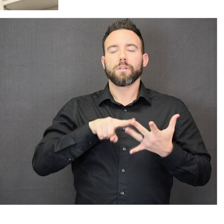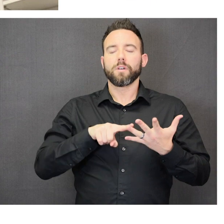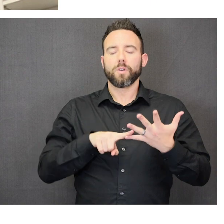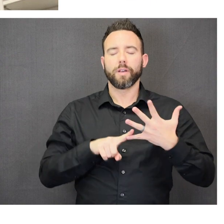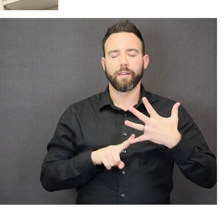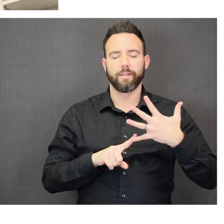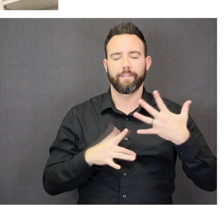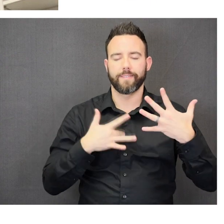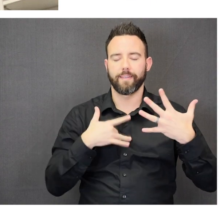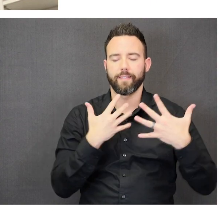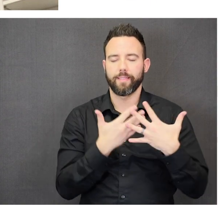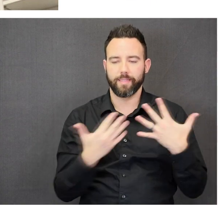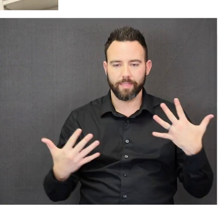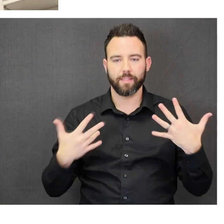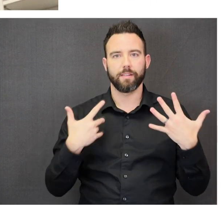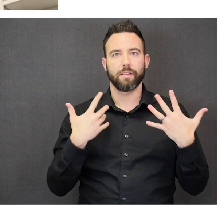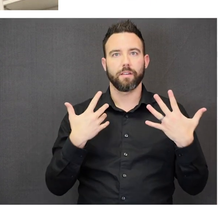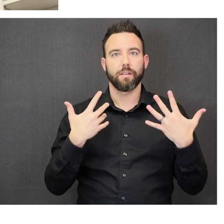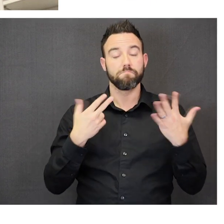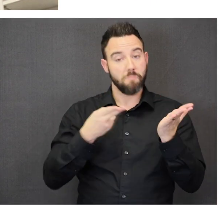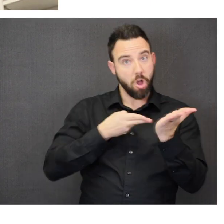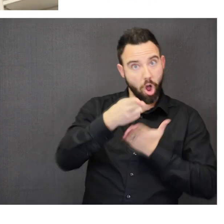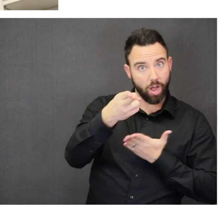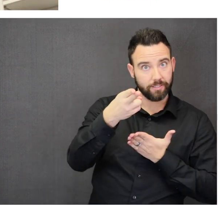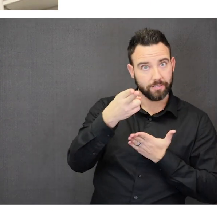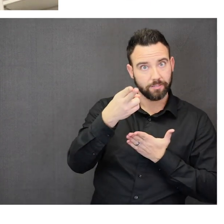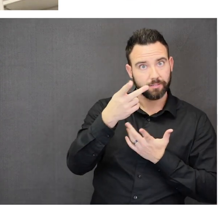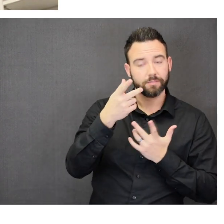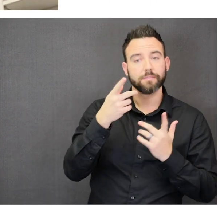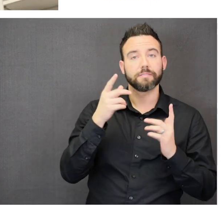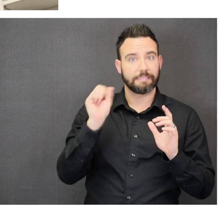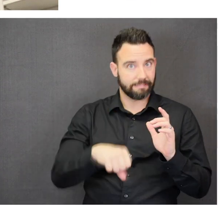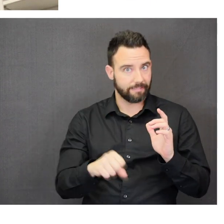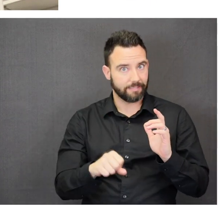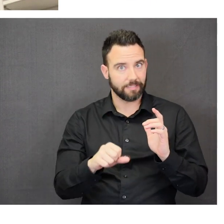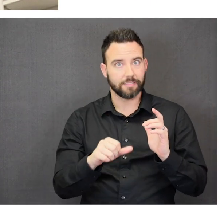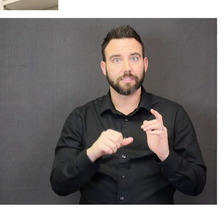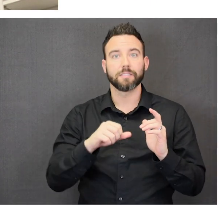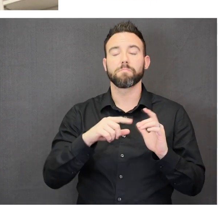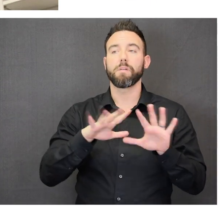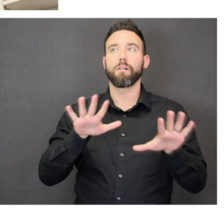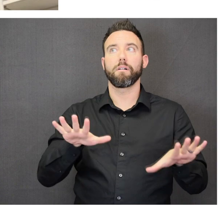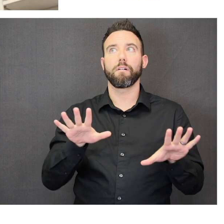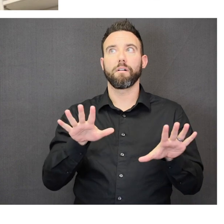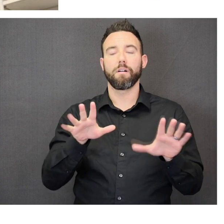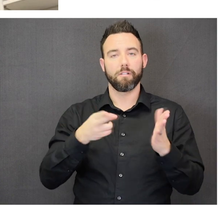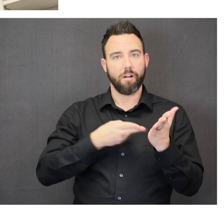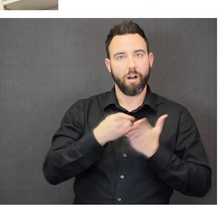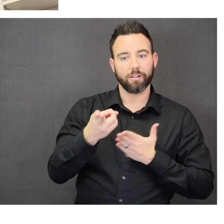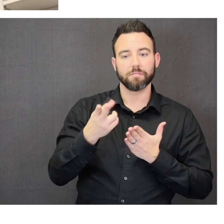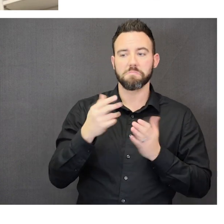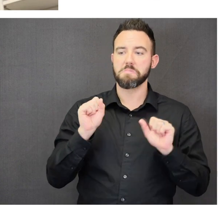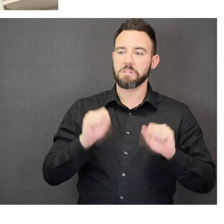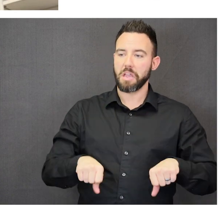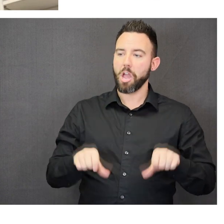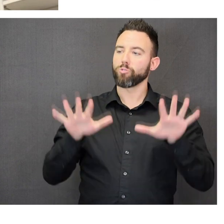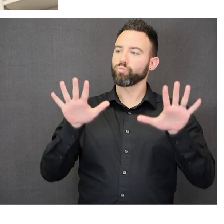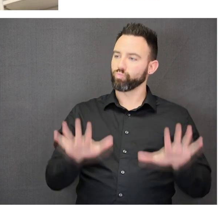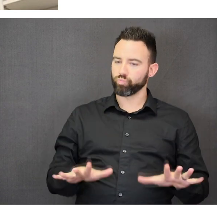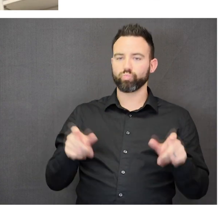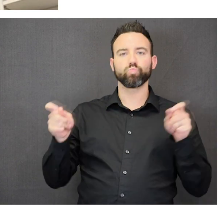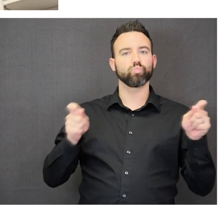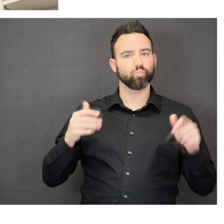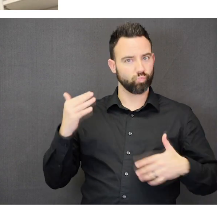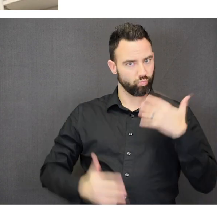Allowing yourself to be honest, but in a way where it's a grounded honesty, not a dysregulated honesty.